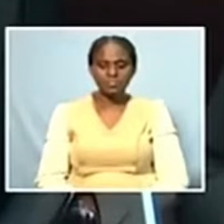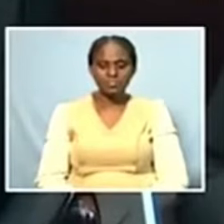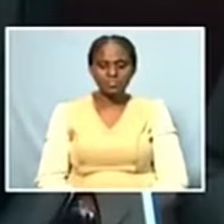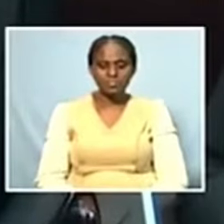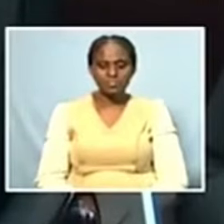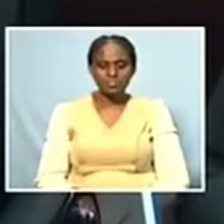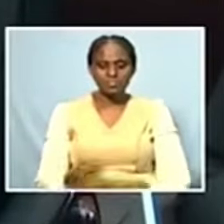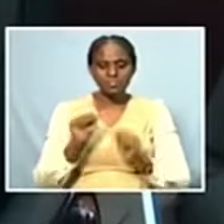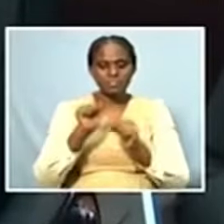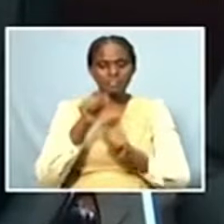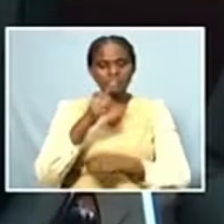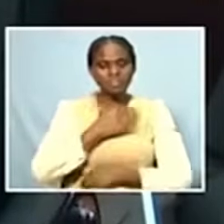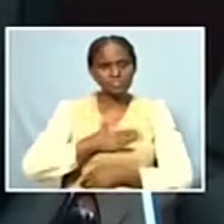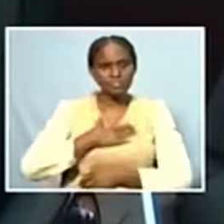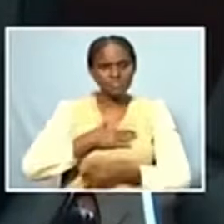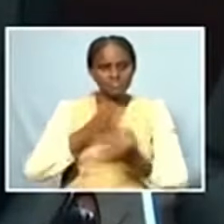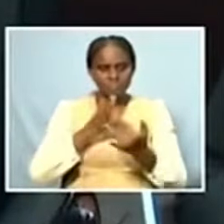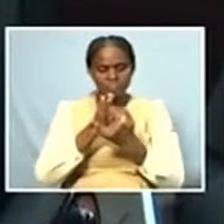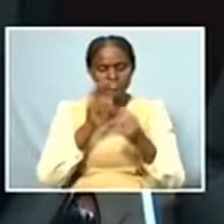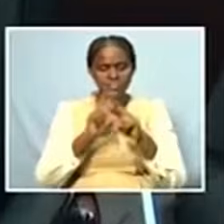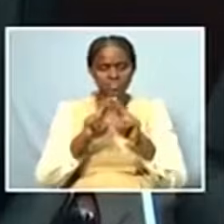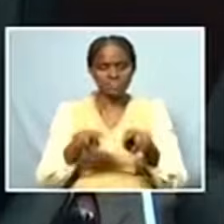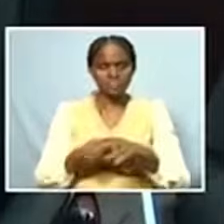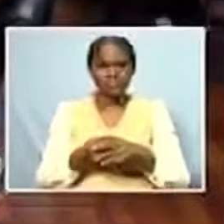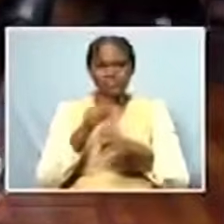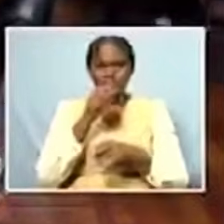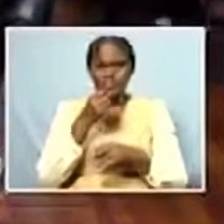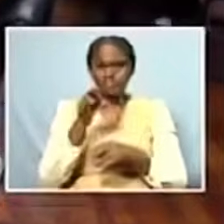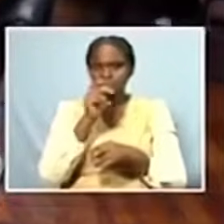Could you please speak to the chair and switch